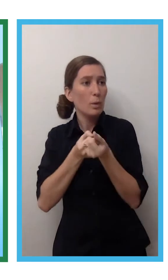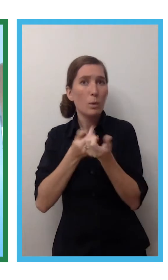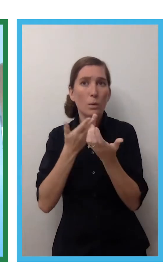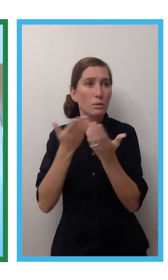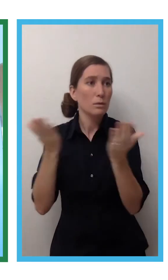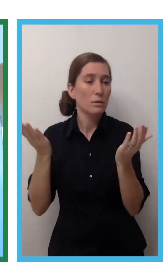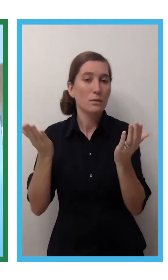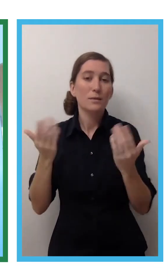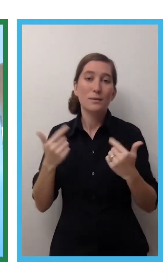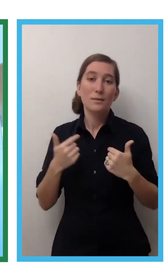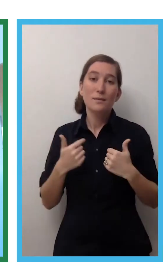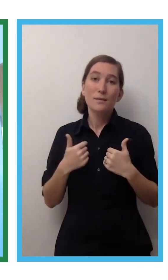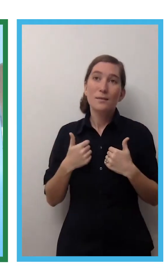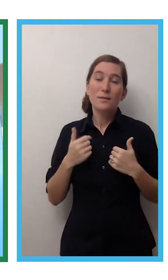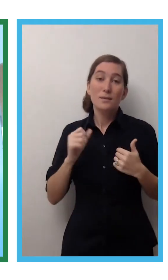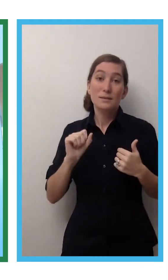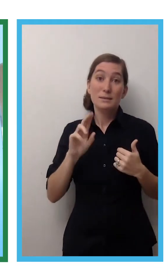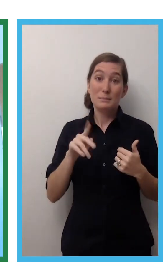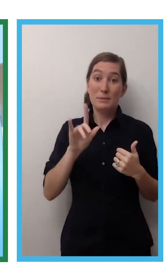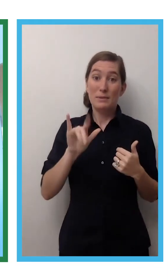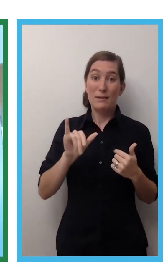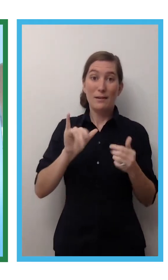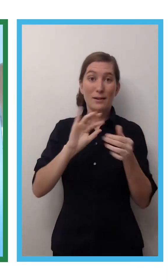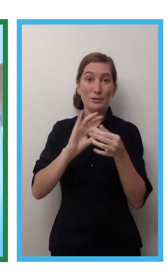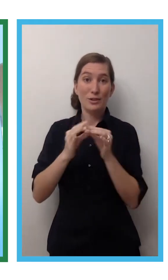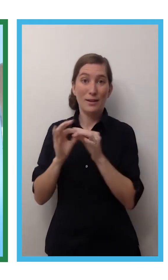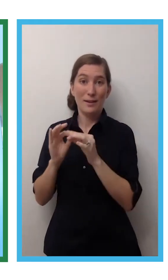supply chain, because for us, that's our focus. So,